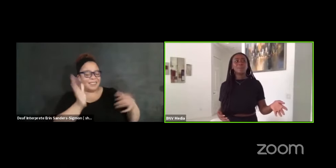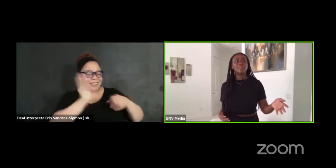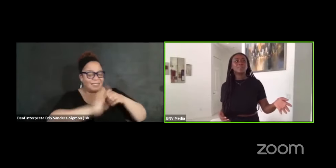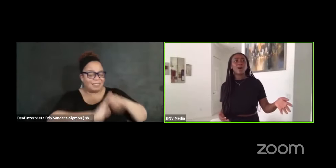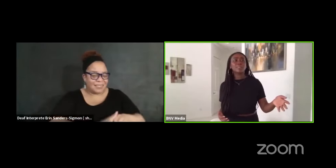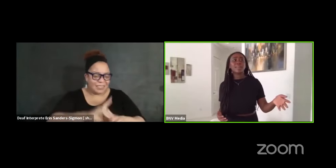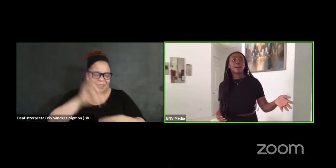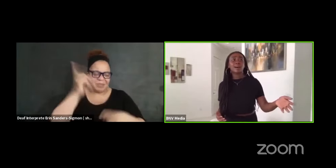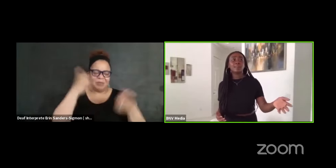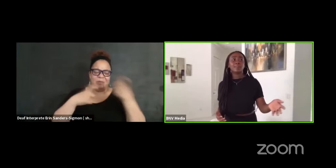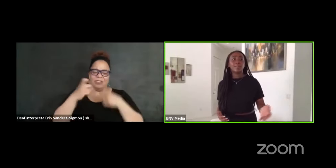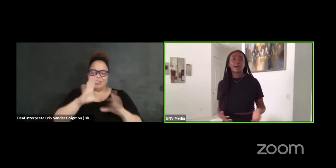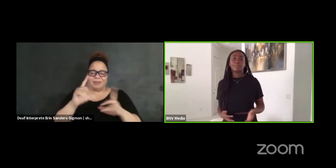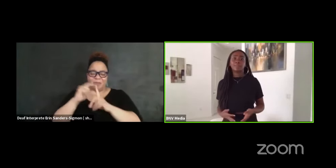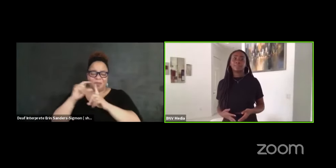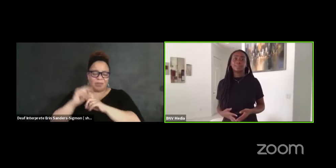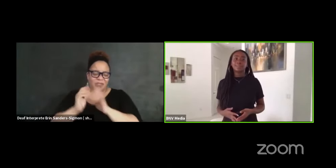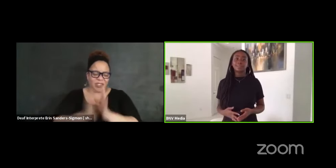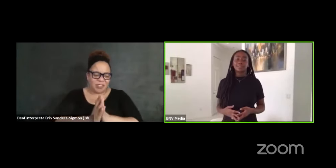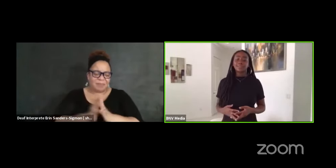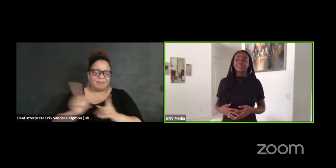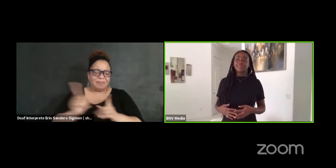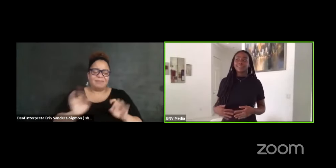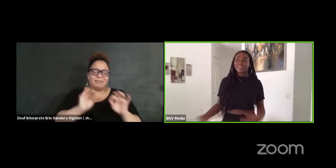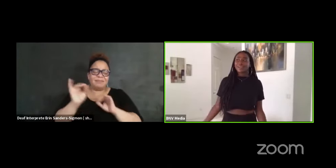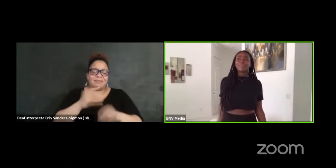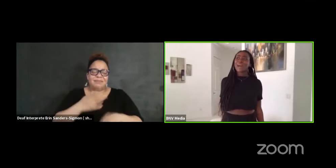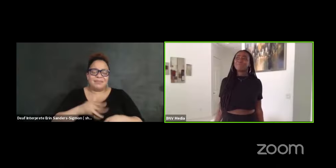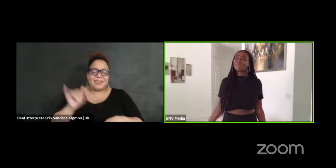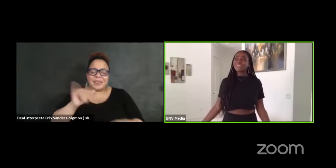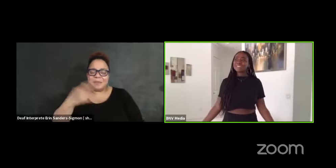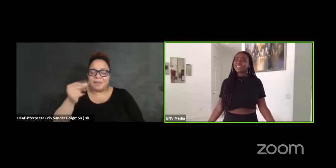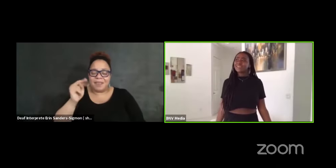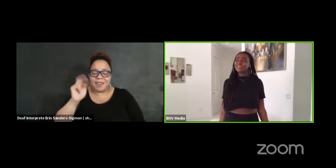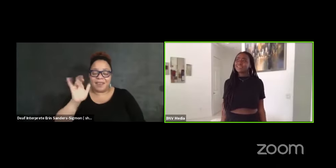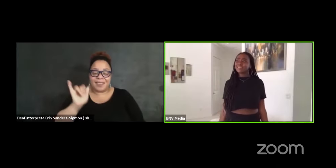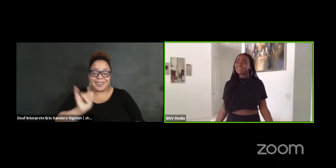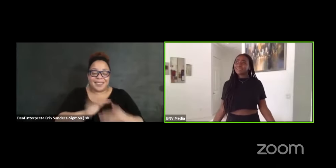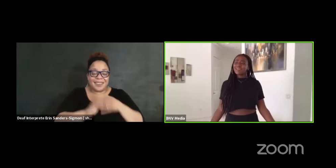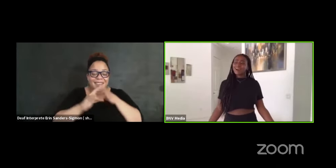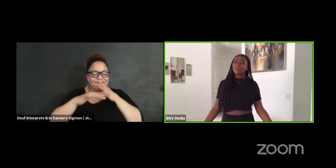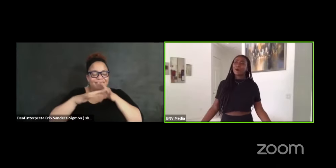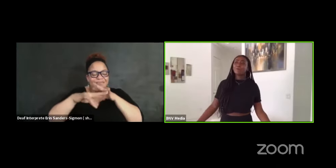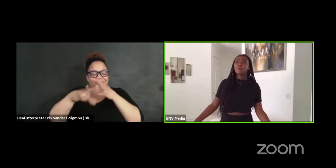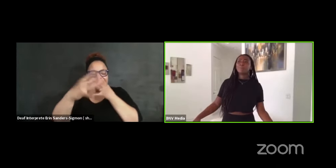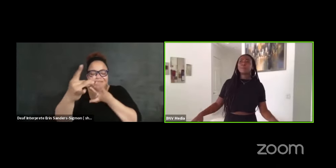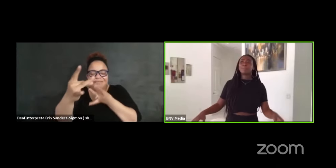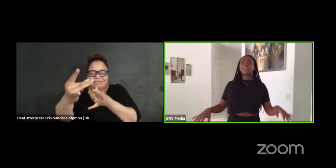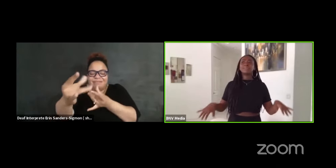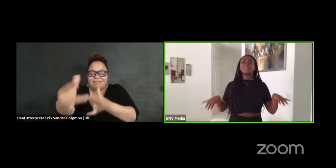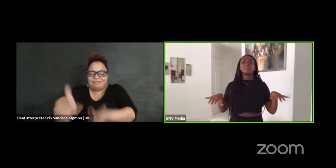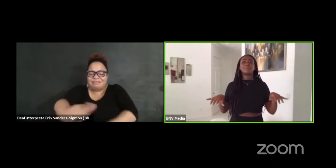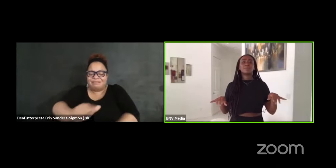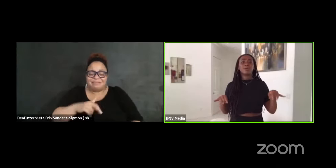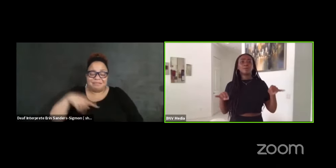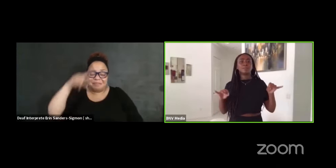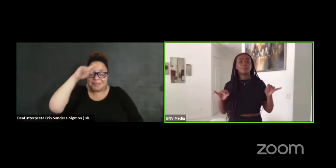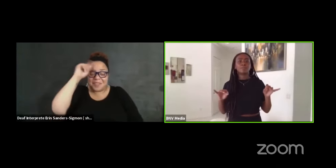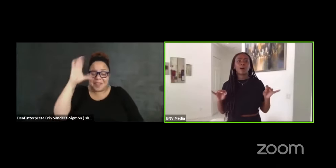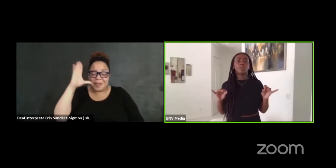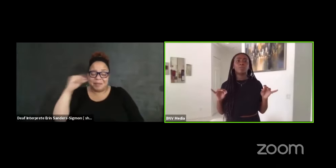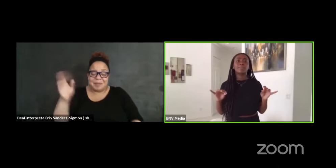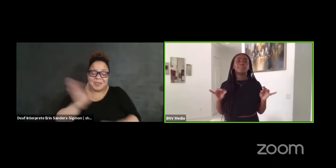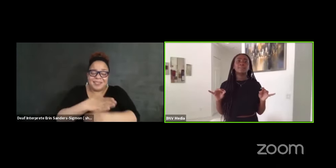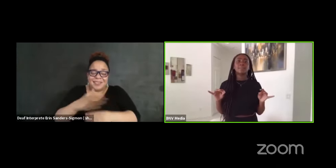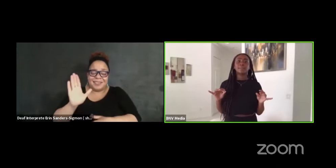flow out his mouth like honey. Ever hear a black boy sing? A low rumble that begins in the throat and